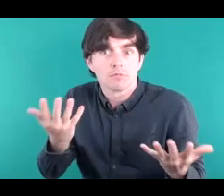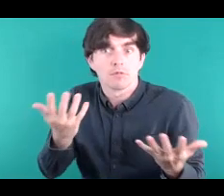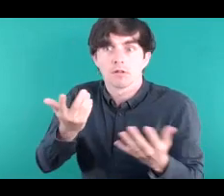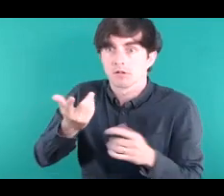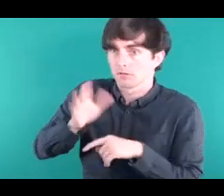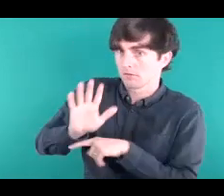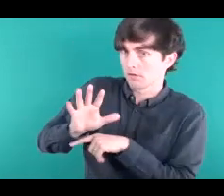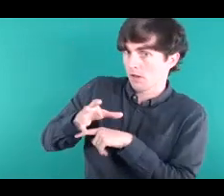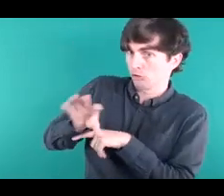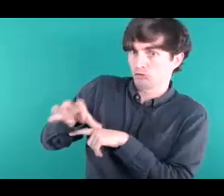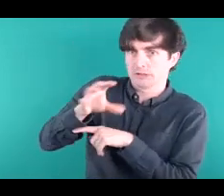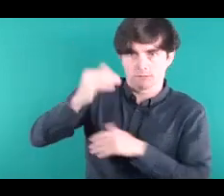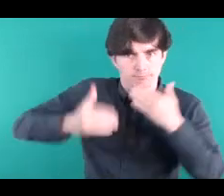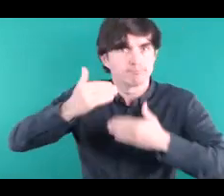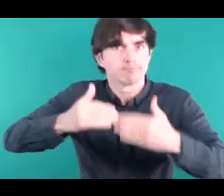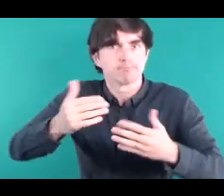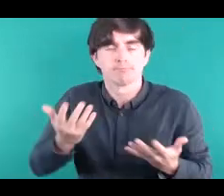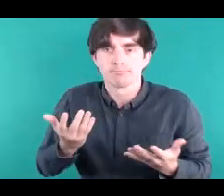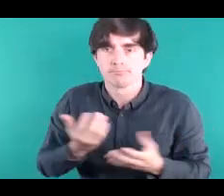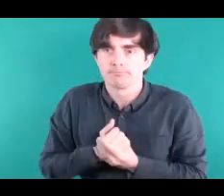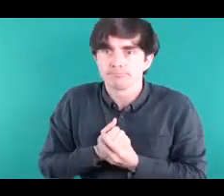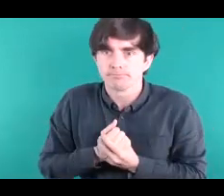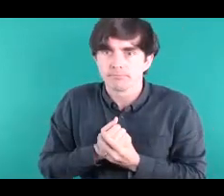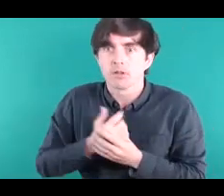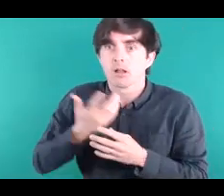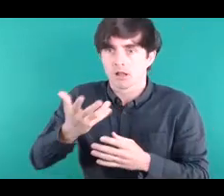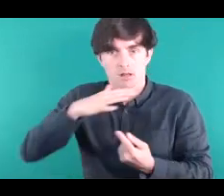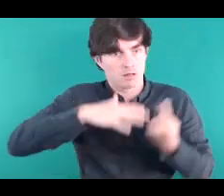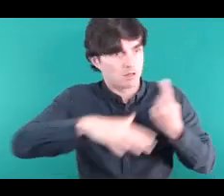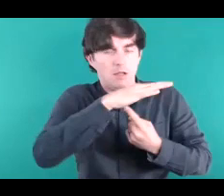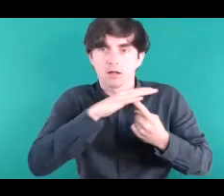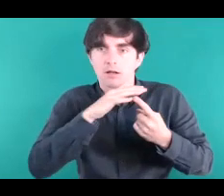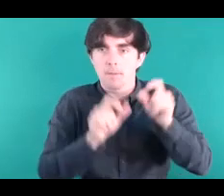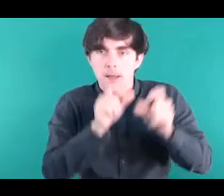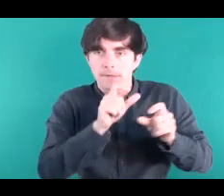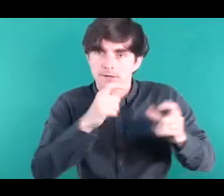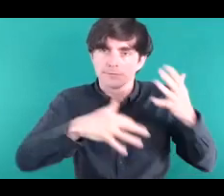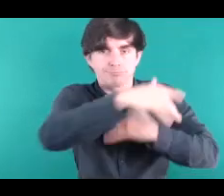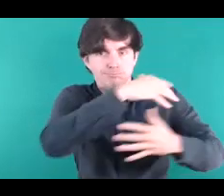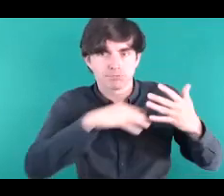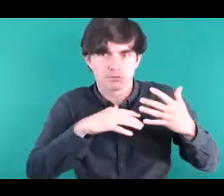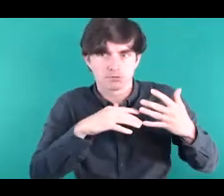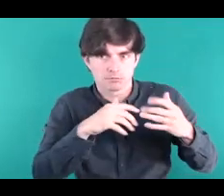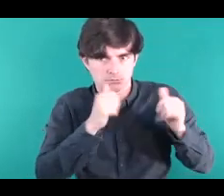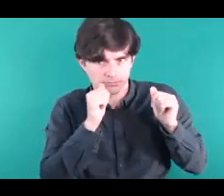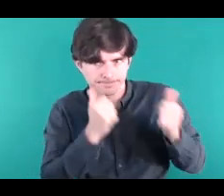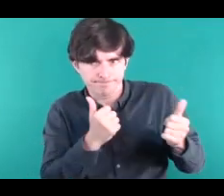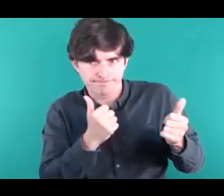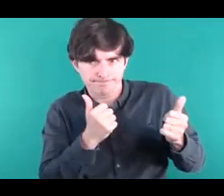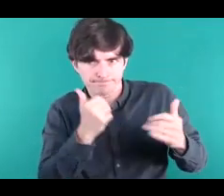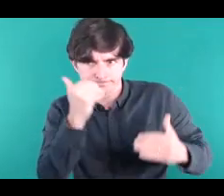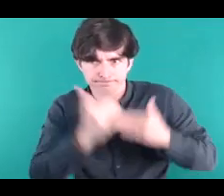comprehensive. We can see as a key challenge for countries, and we will have